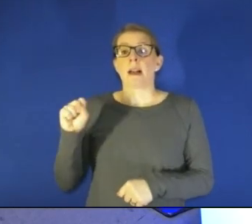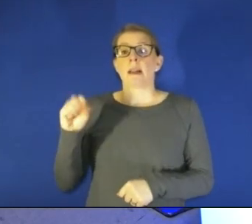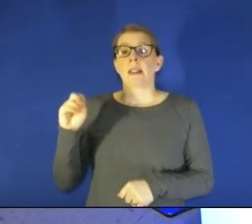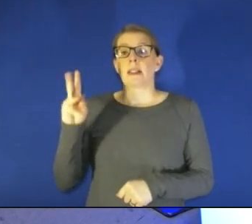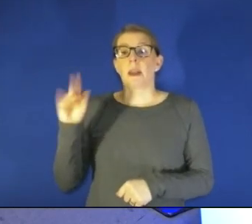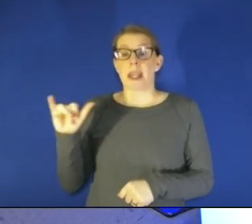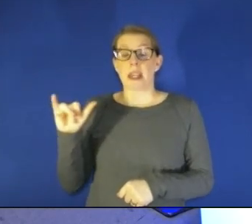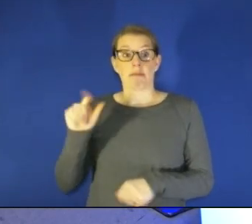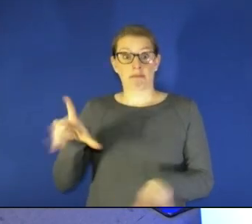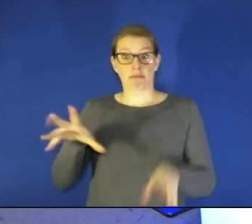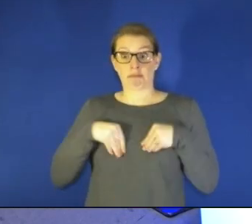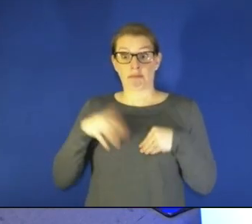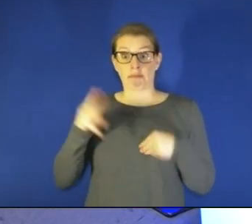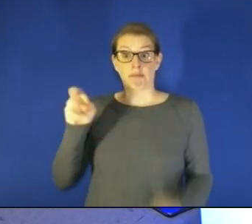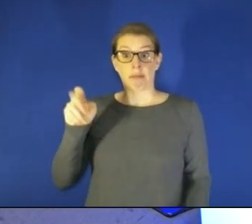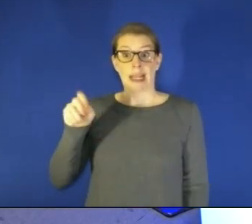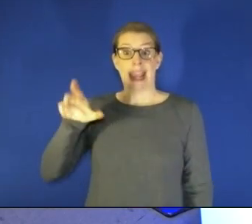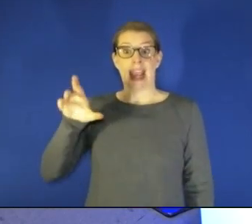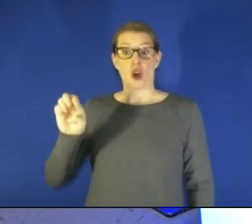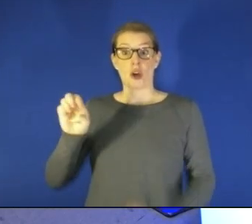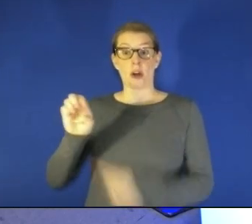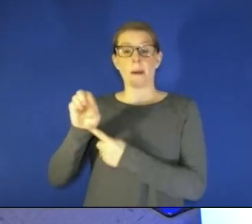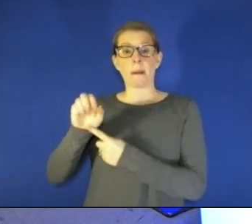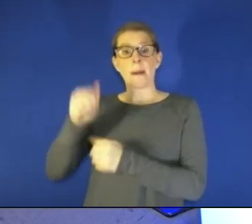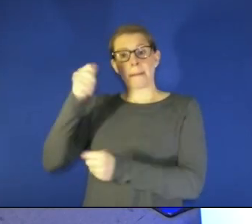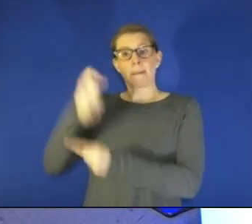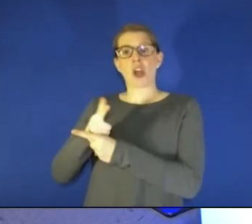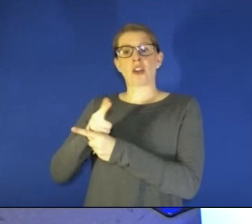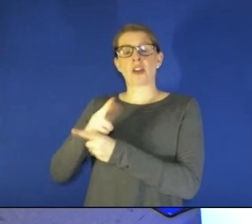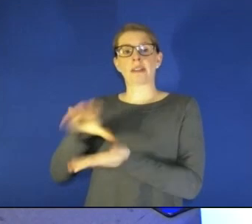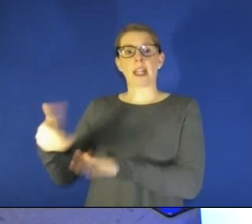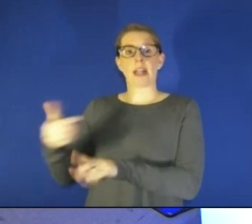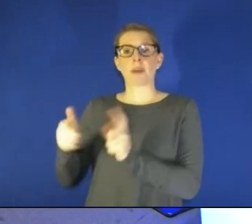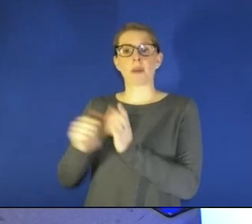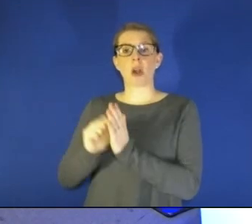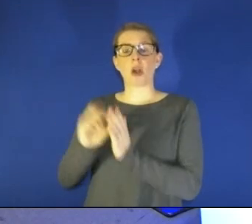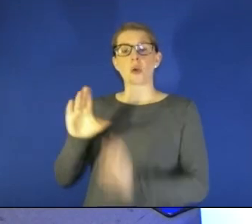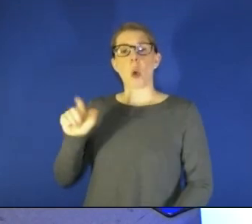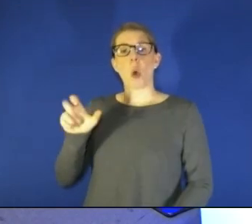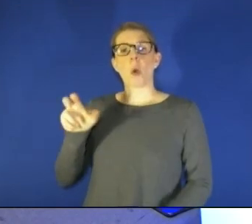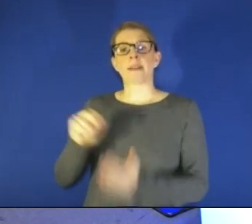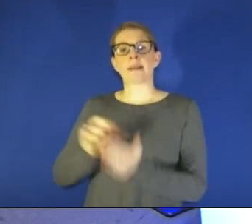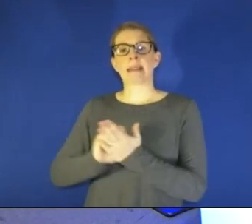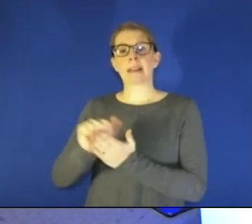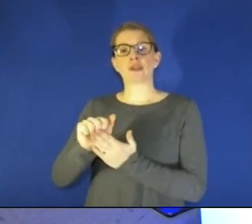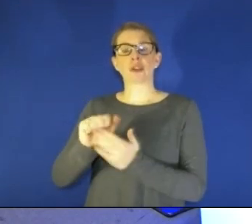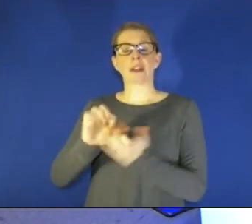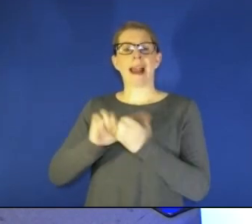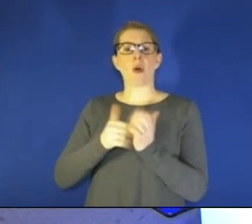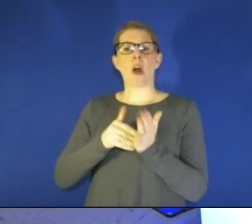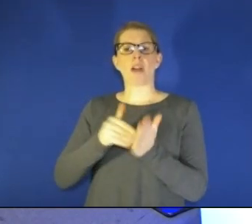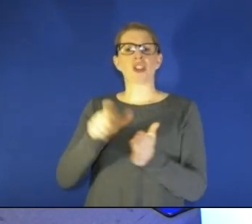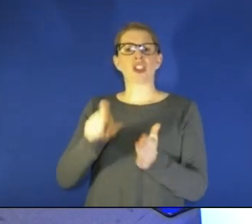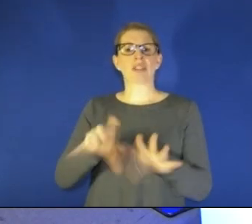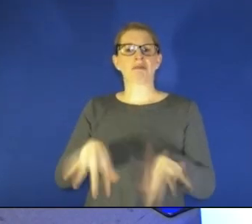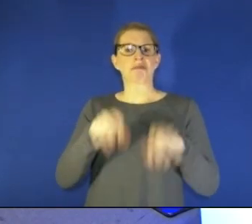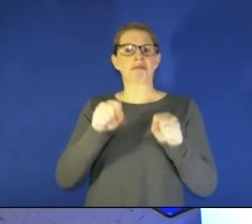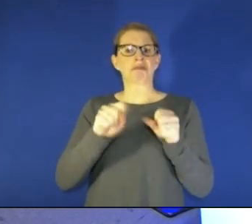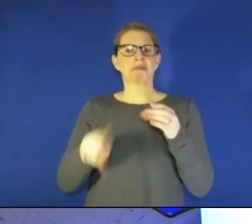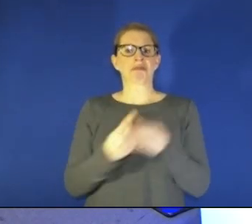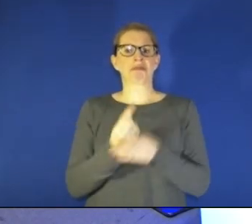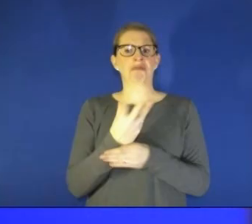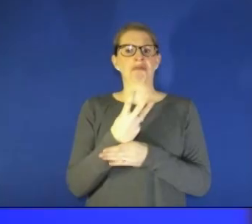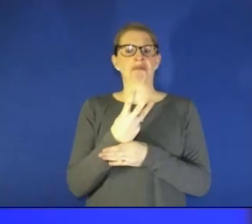that procedure? She said her brother died of colon cancer. How often should she get that procedure? Kind of along the same